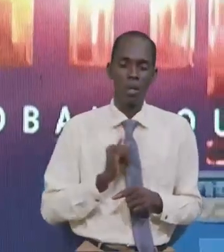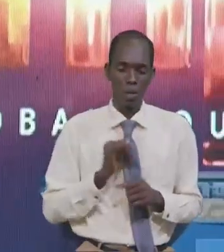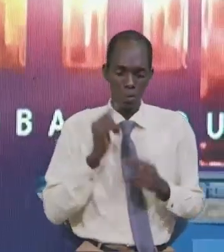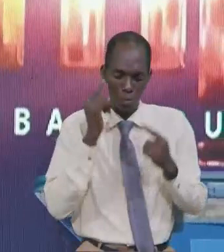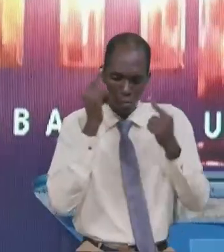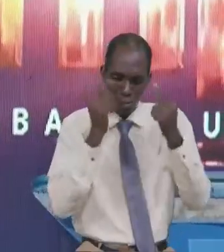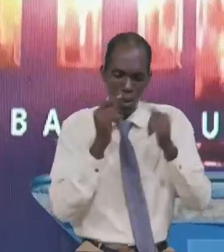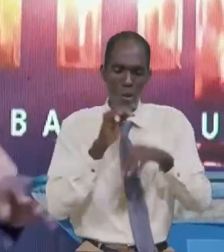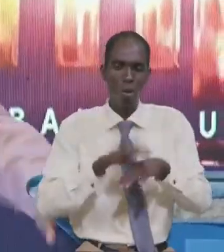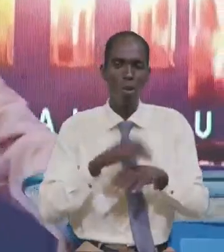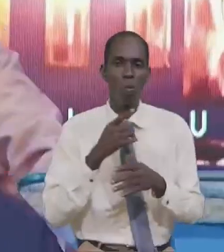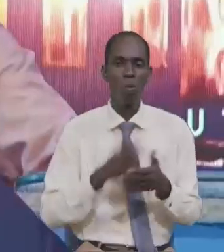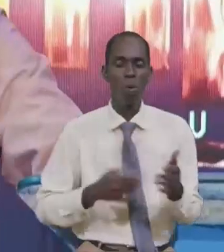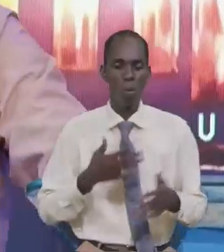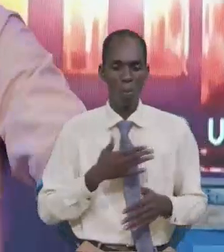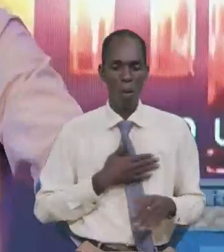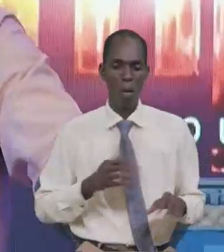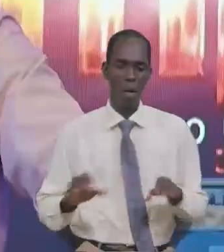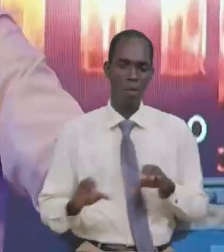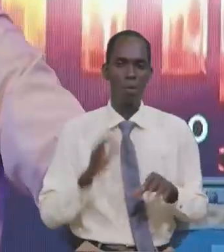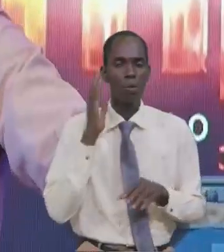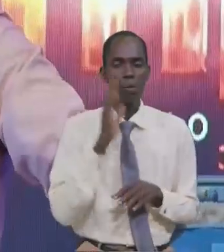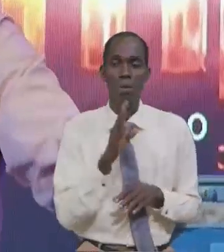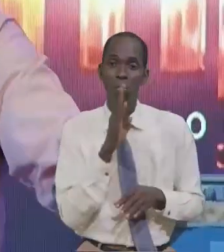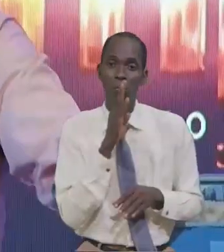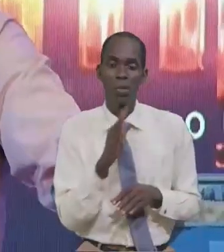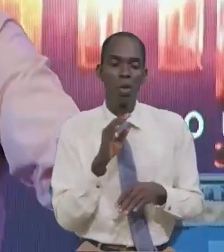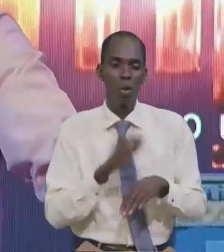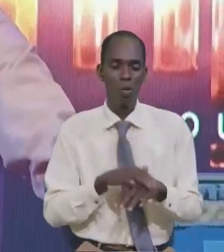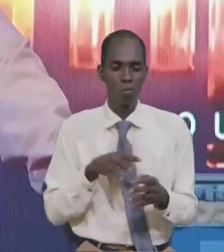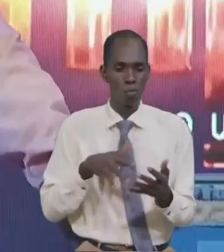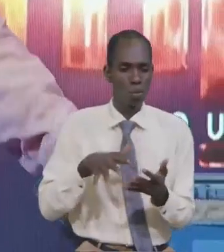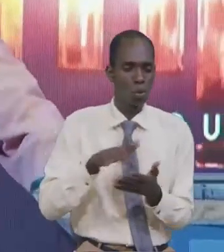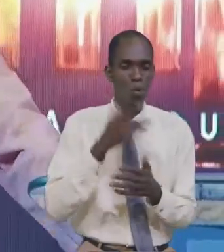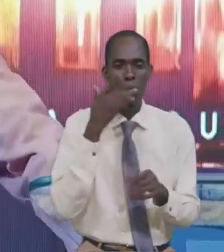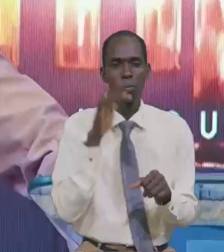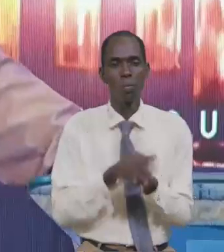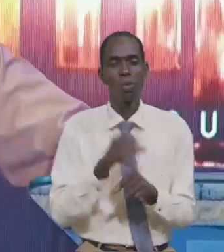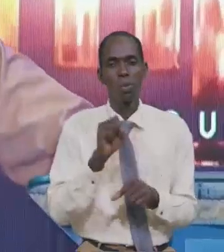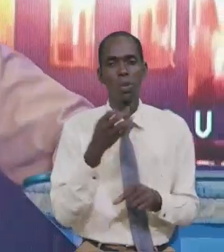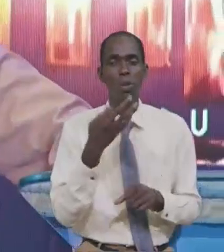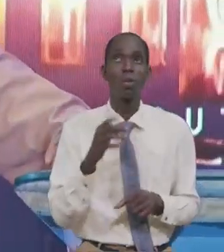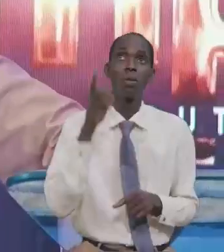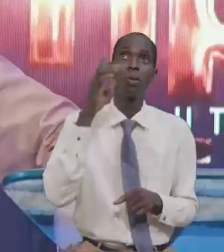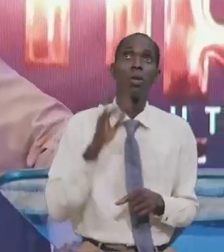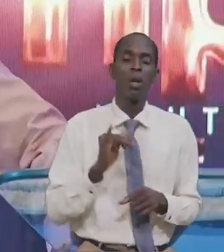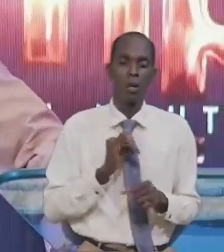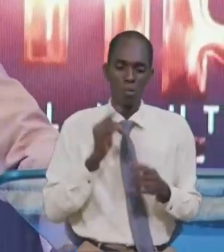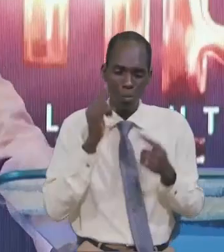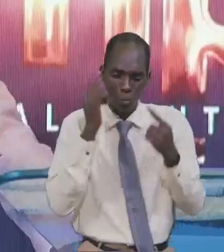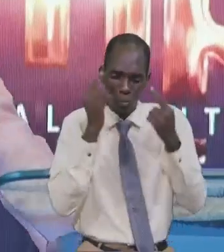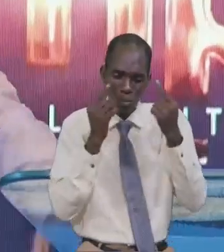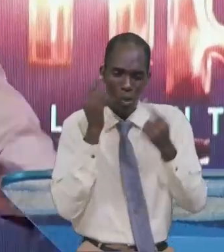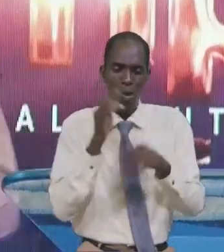I meditate on the possibilities of what I can do in life if I totally